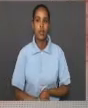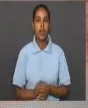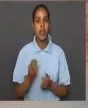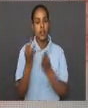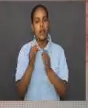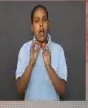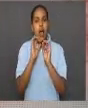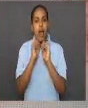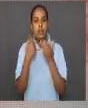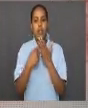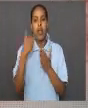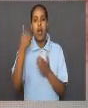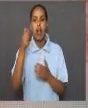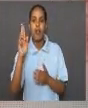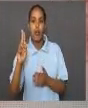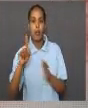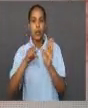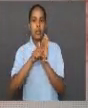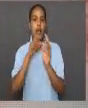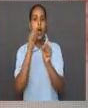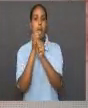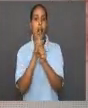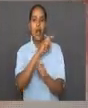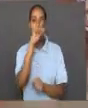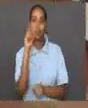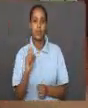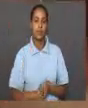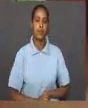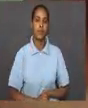Explain how the Aufbau principle applies.